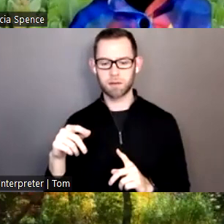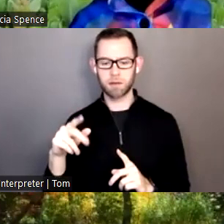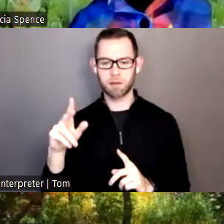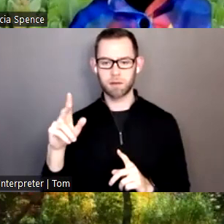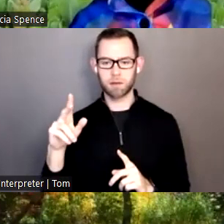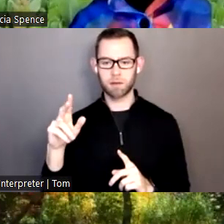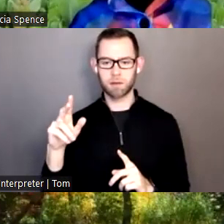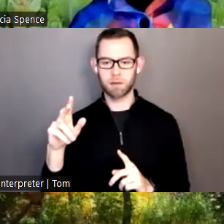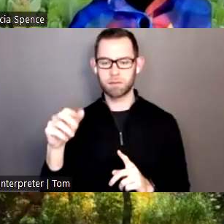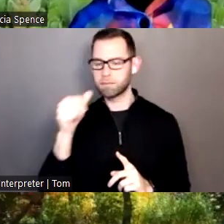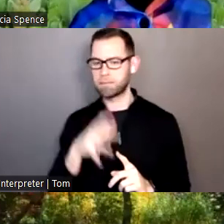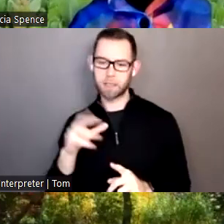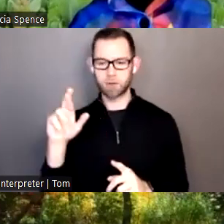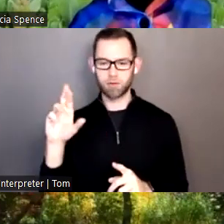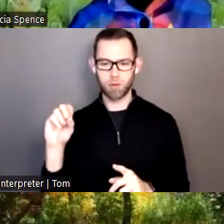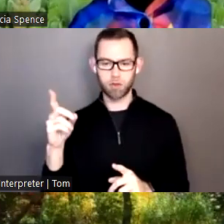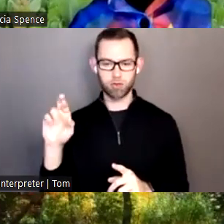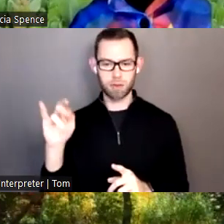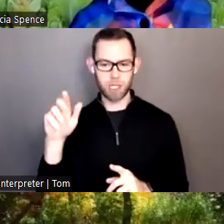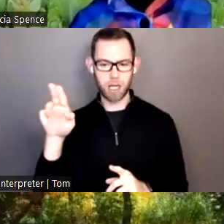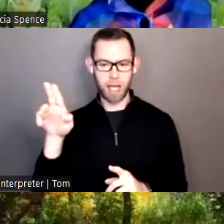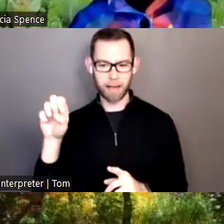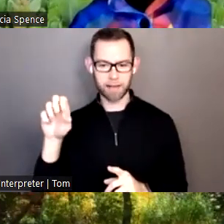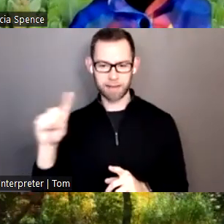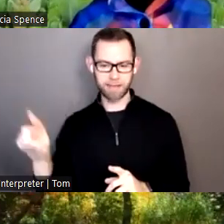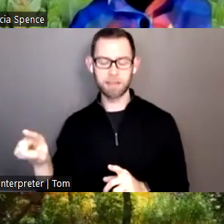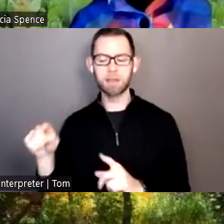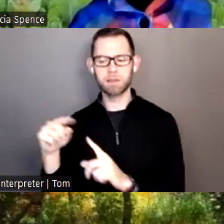she said, how do you,